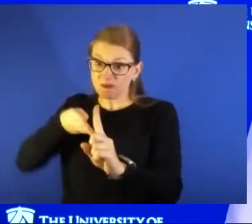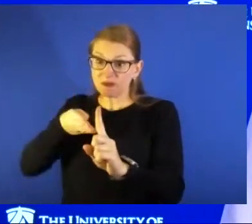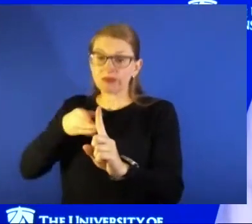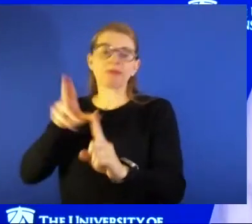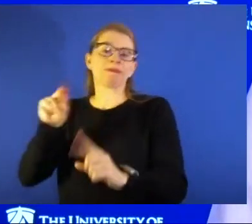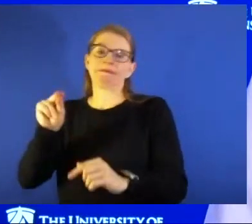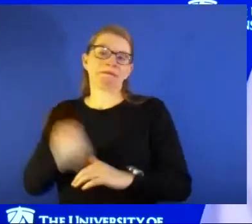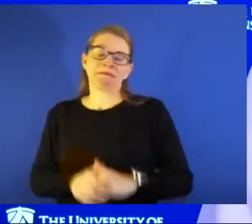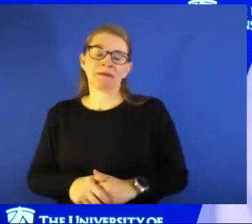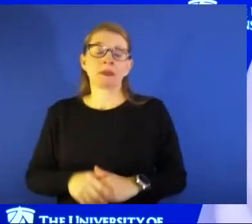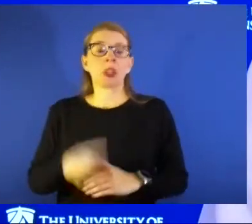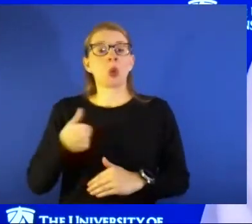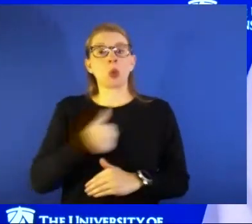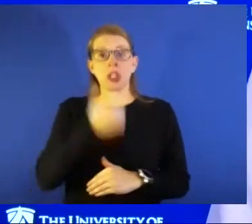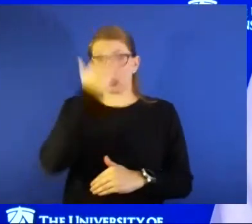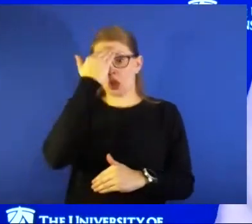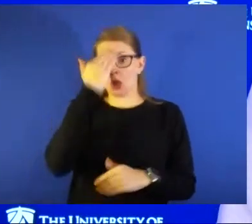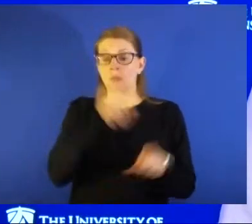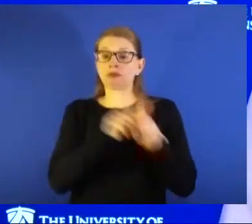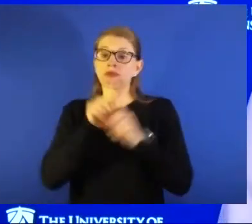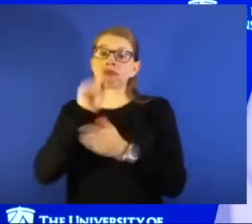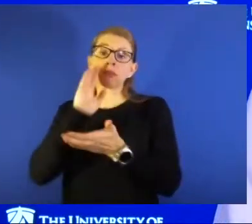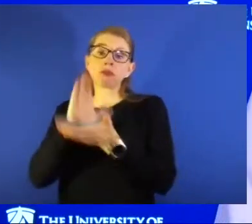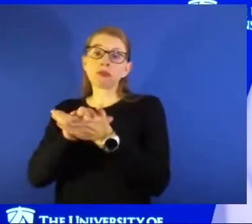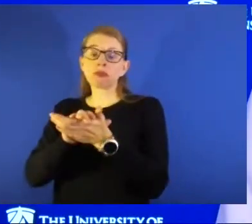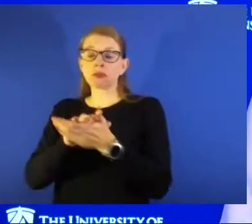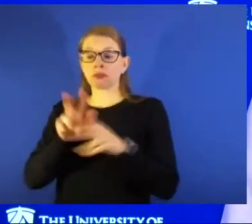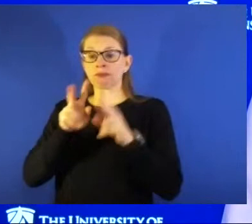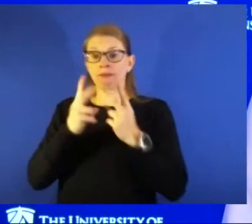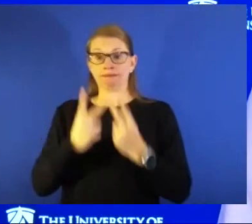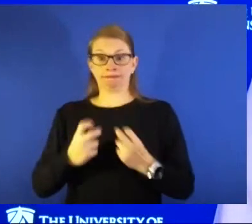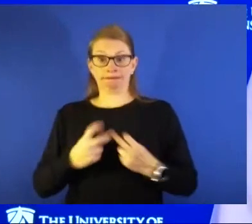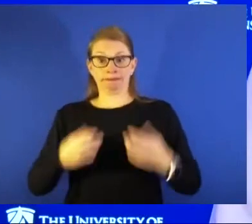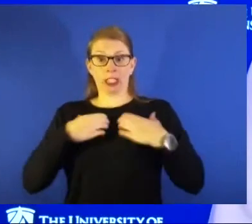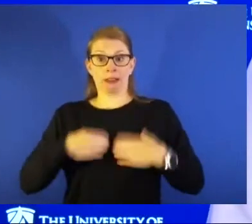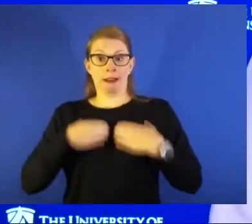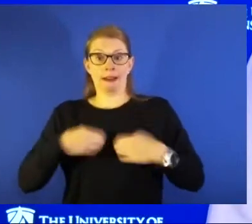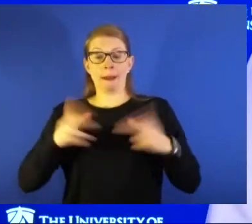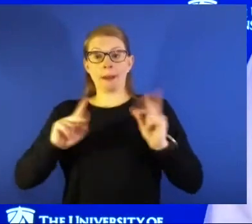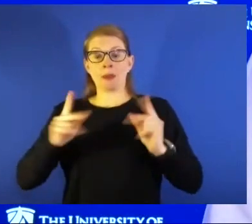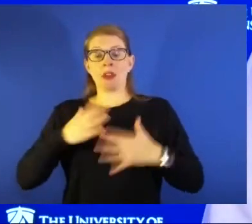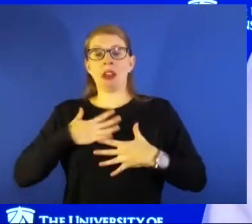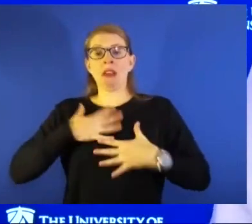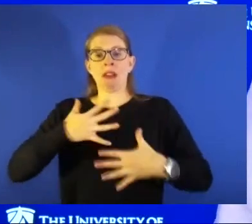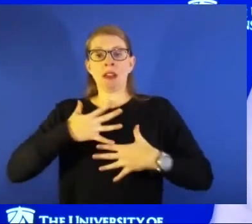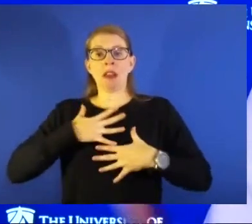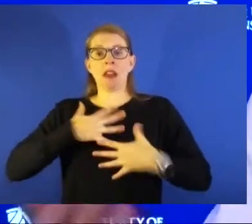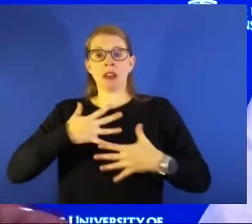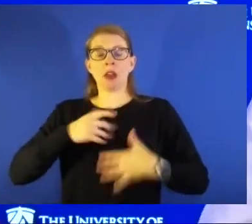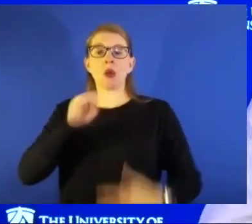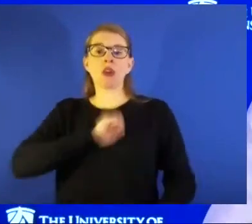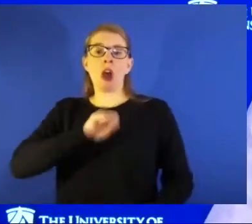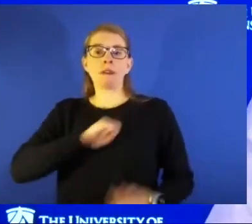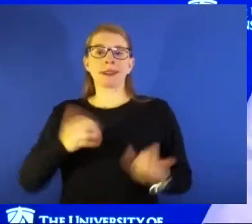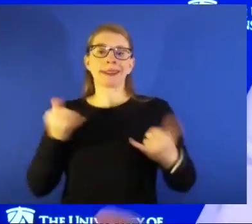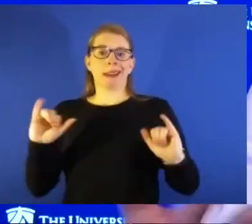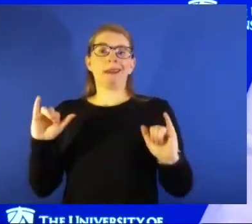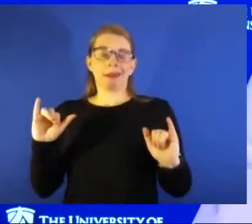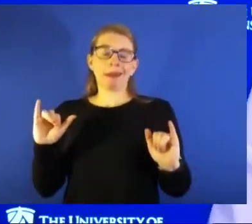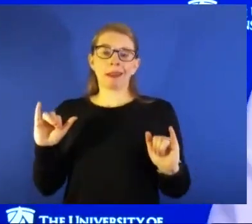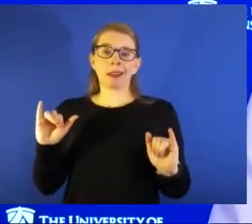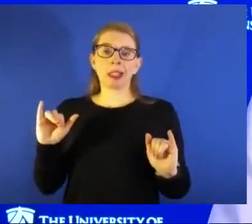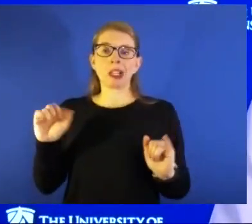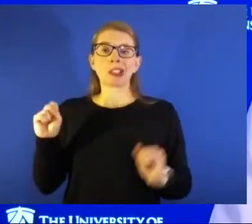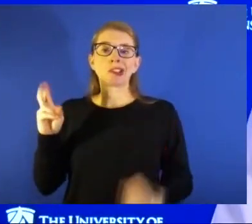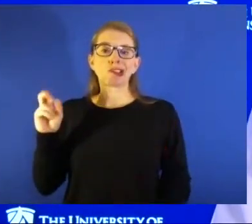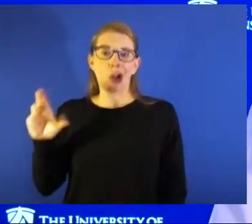and what we do believe, especially if we're looking at the lungs, for example, people have shortness of breath or cough still, just what we've heard about the scarring. So we